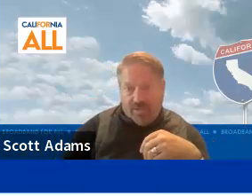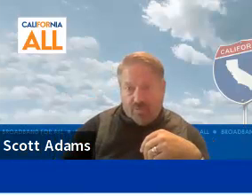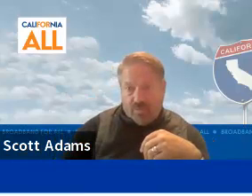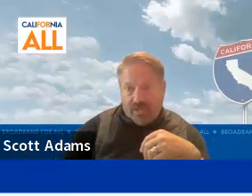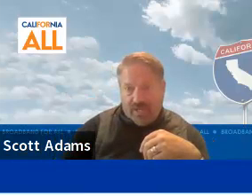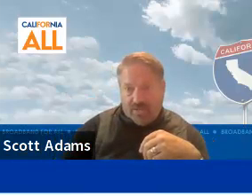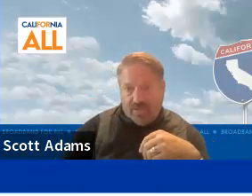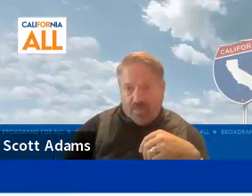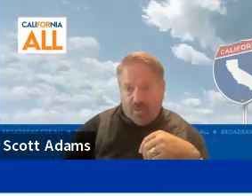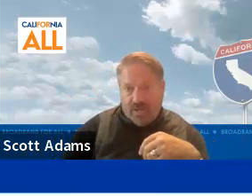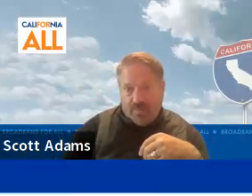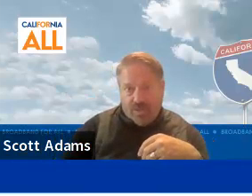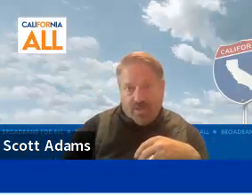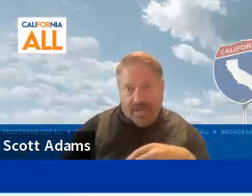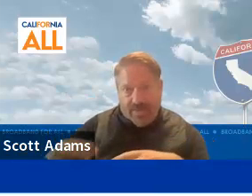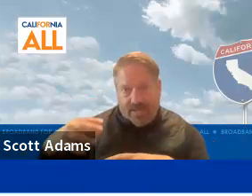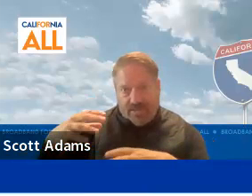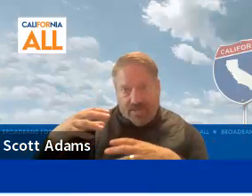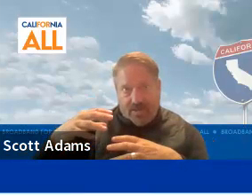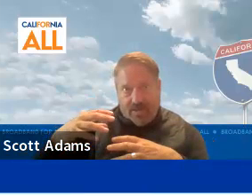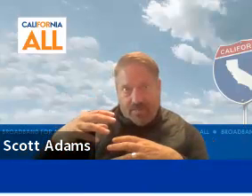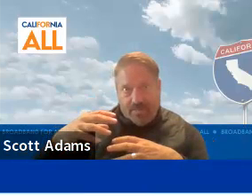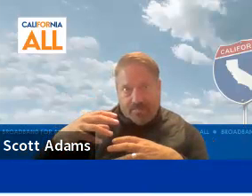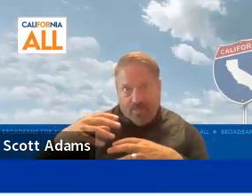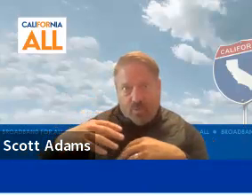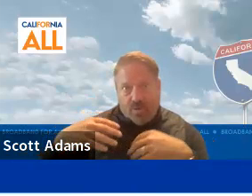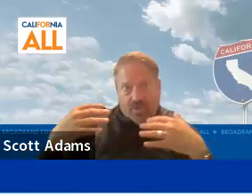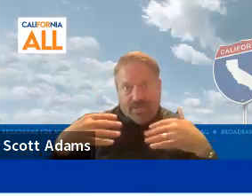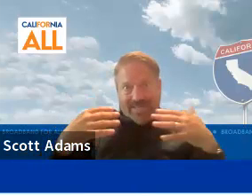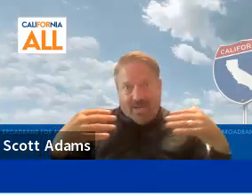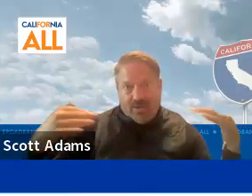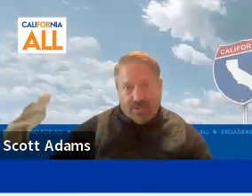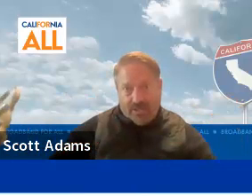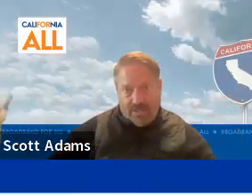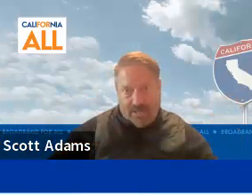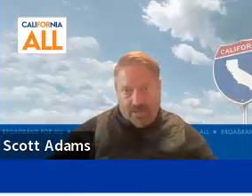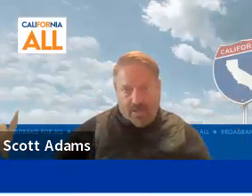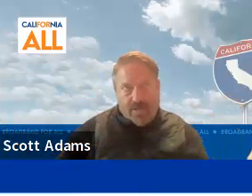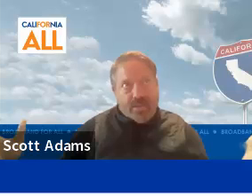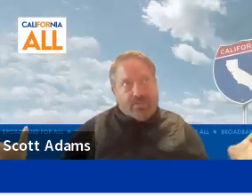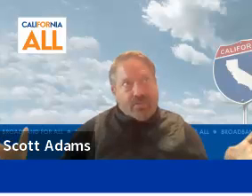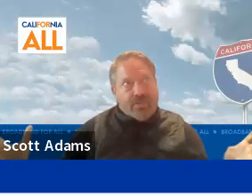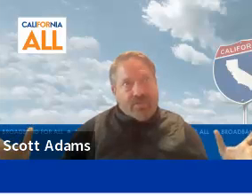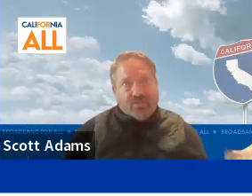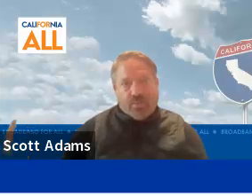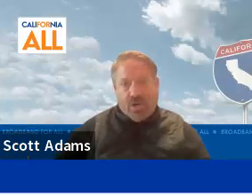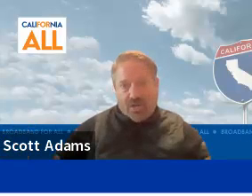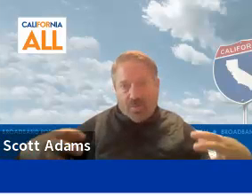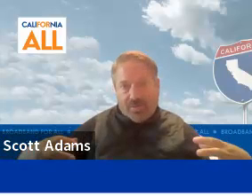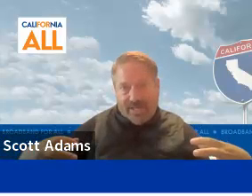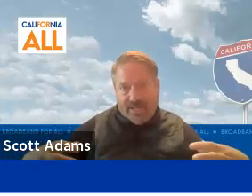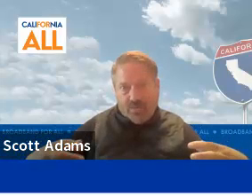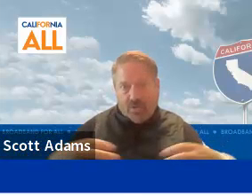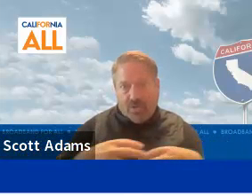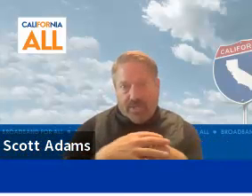enrollment in the Affordable Connectivity Program. And then what we're doing now is that this